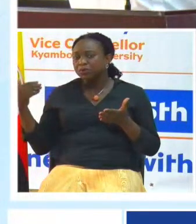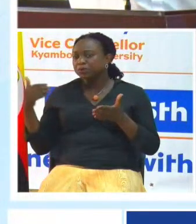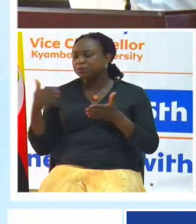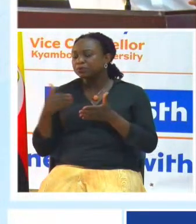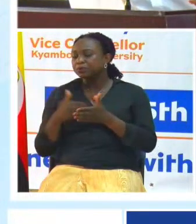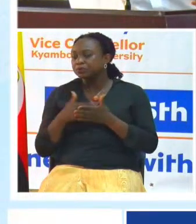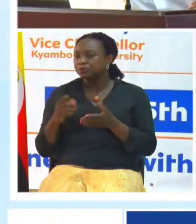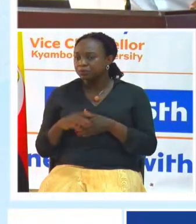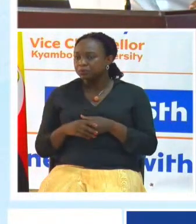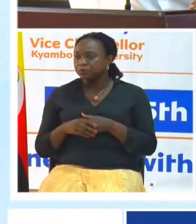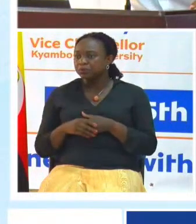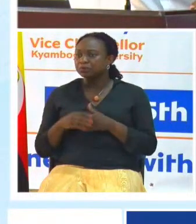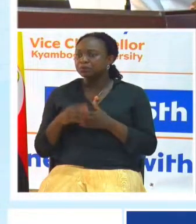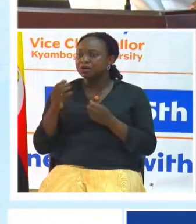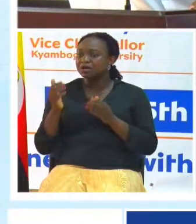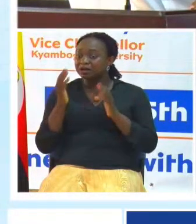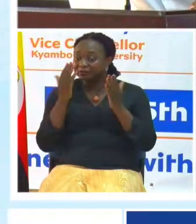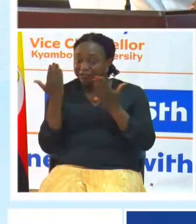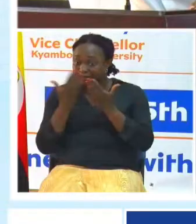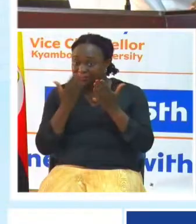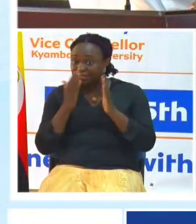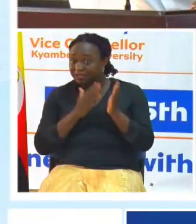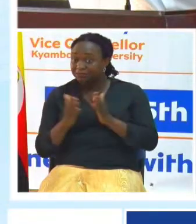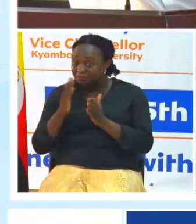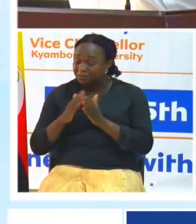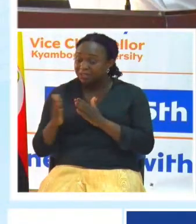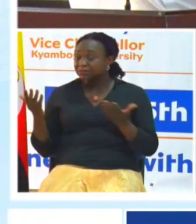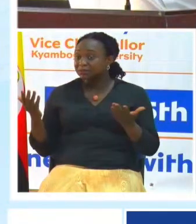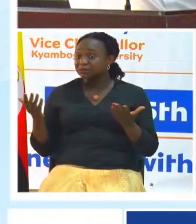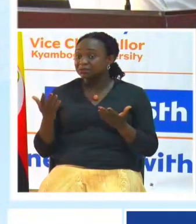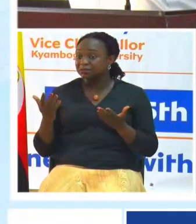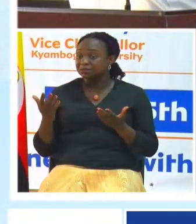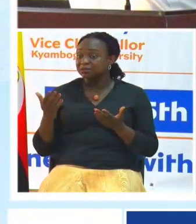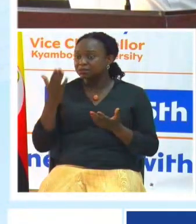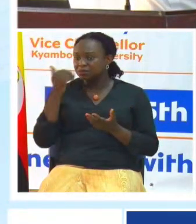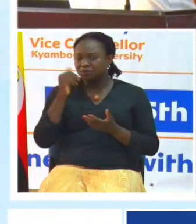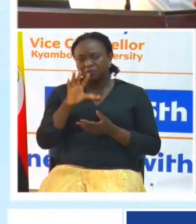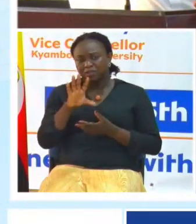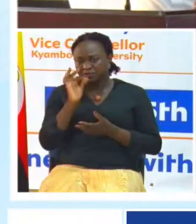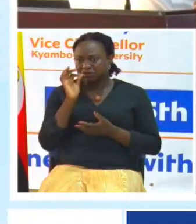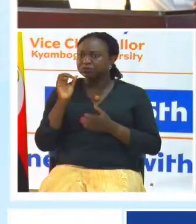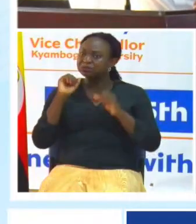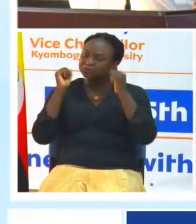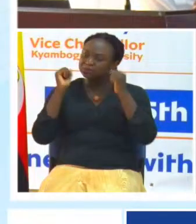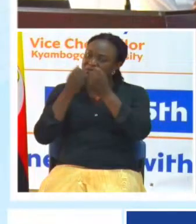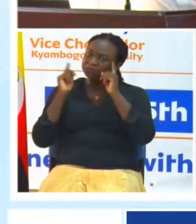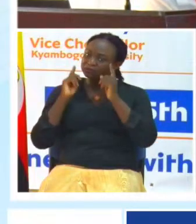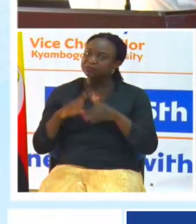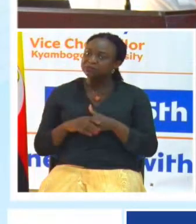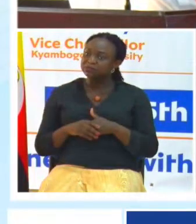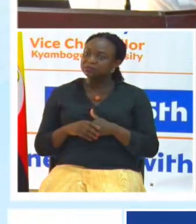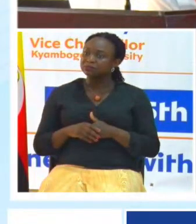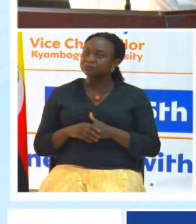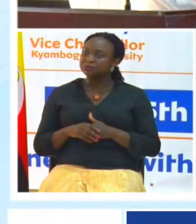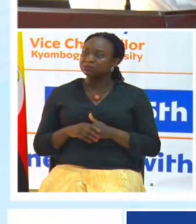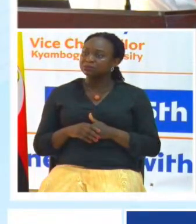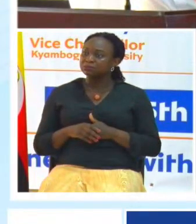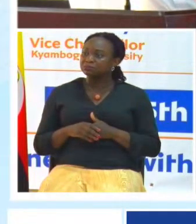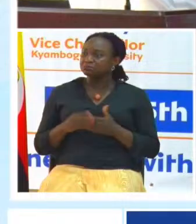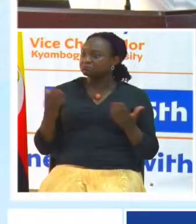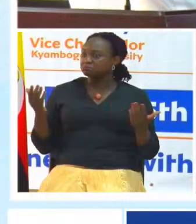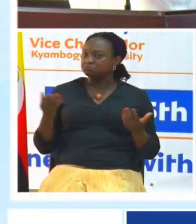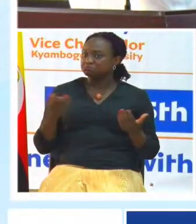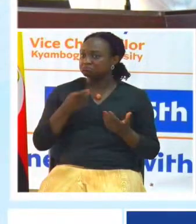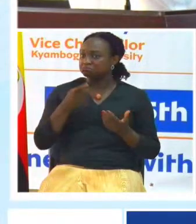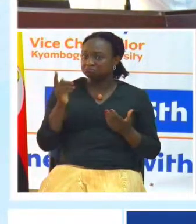you had a study plan? Okay. They can even ask you, why did you choose to go to Kyambogo? Most of you, can I know